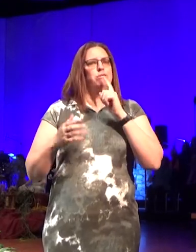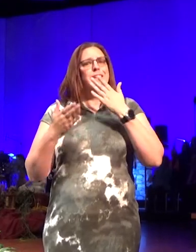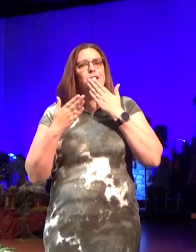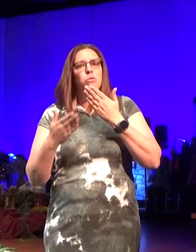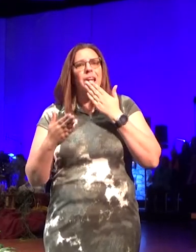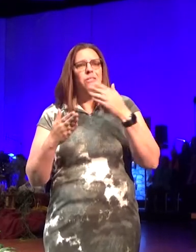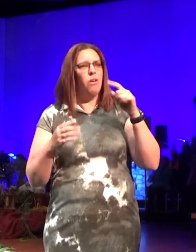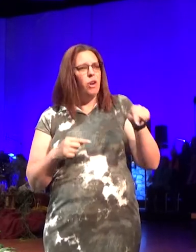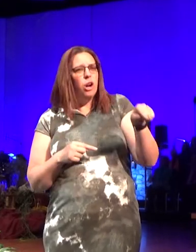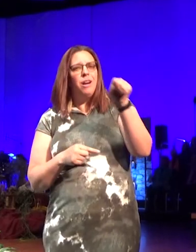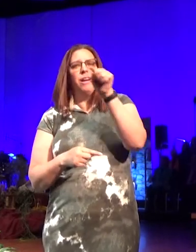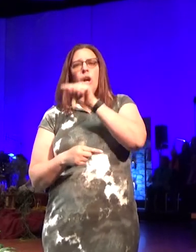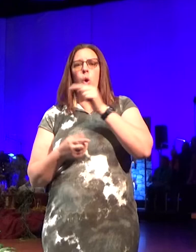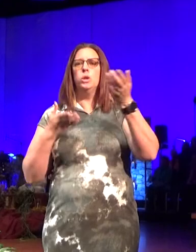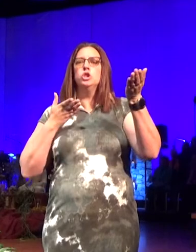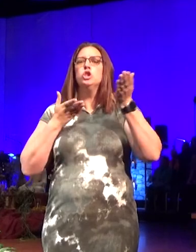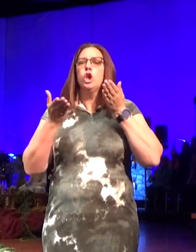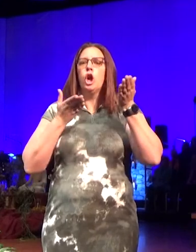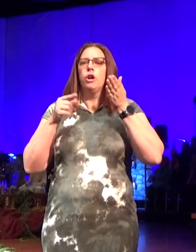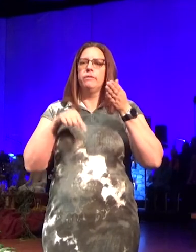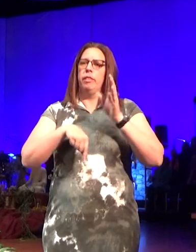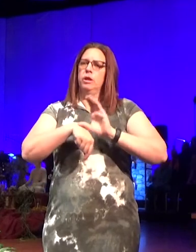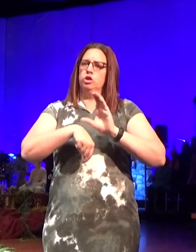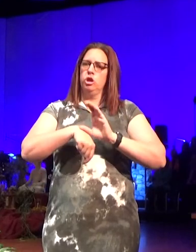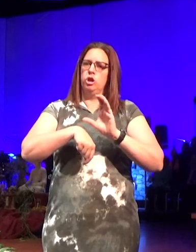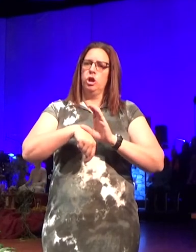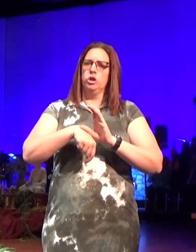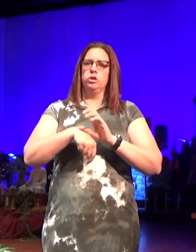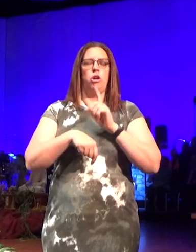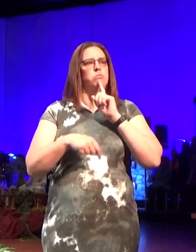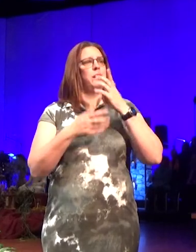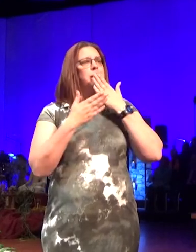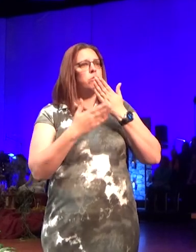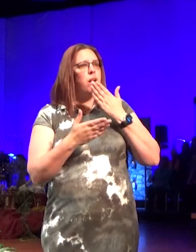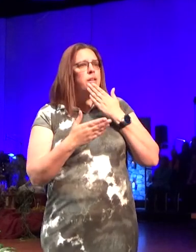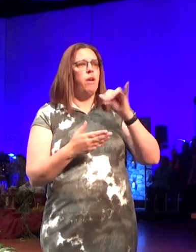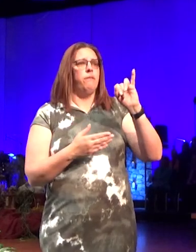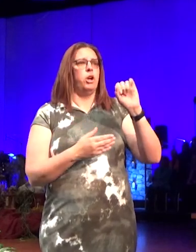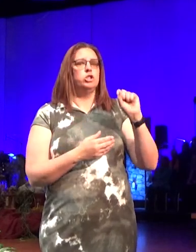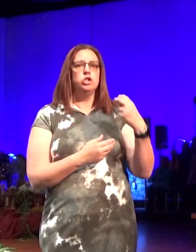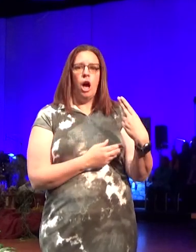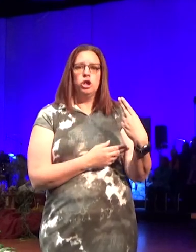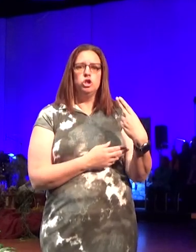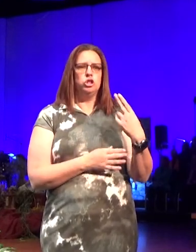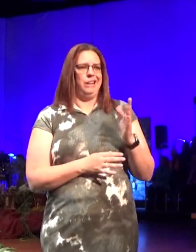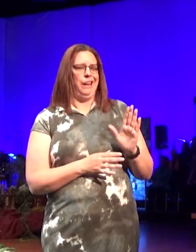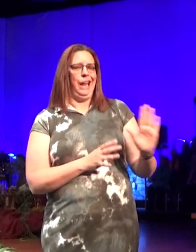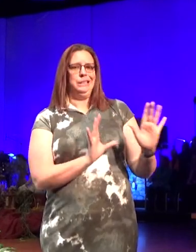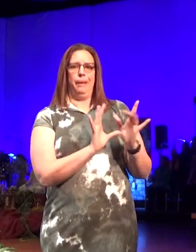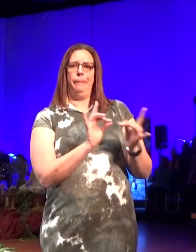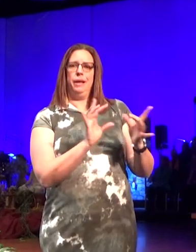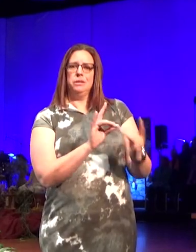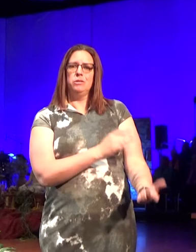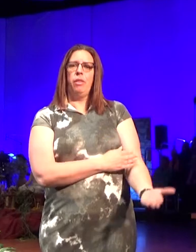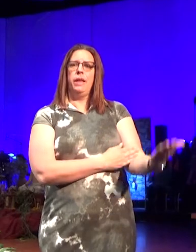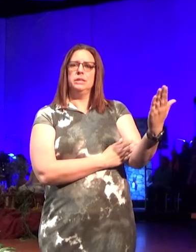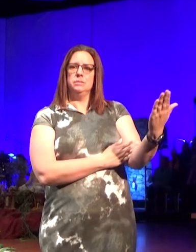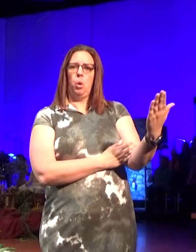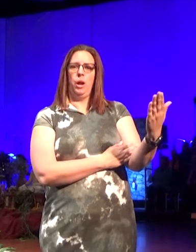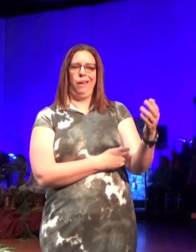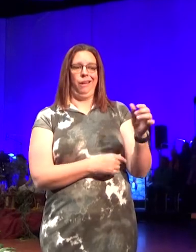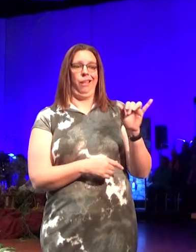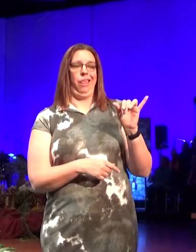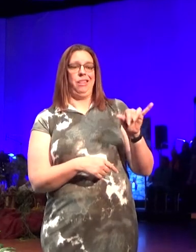Church, grateful for Reverend Josh and his profound message this morning as it unlocks and